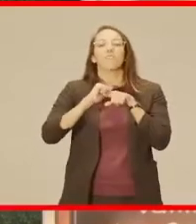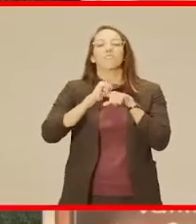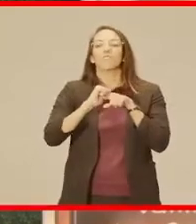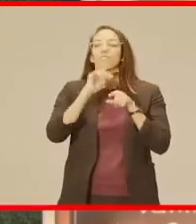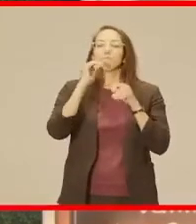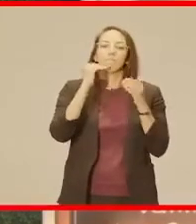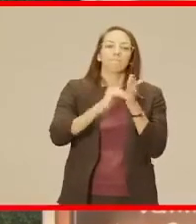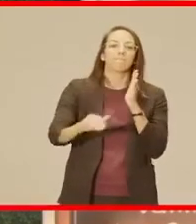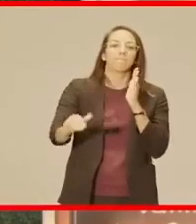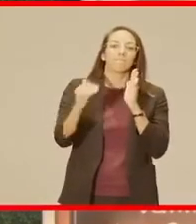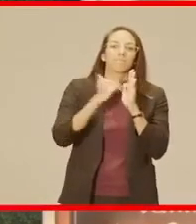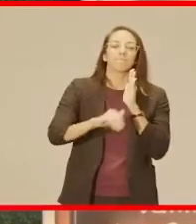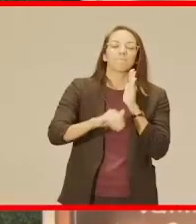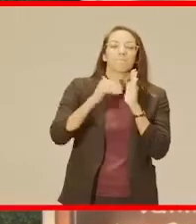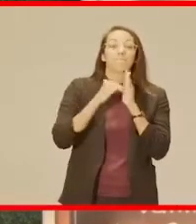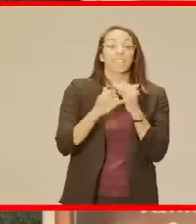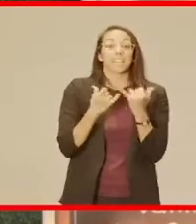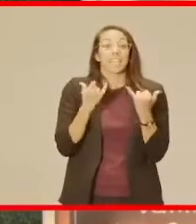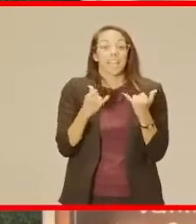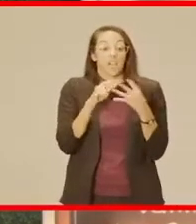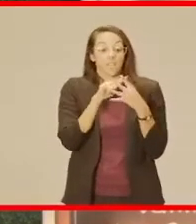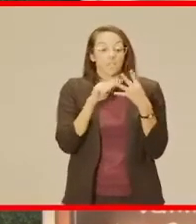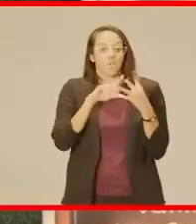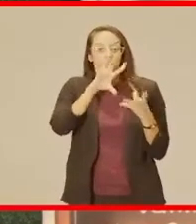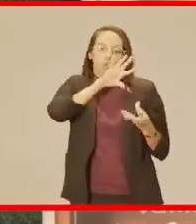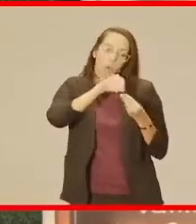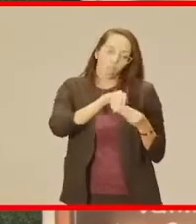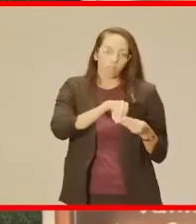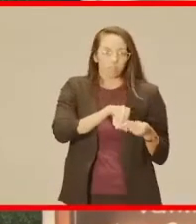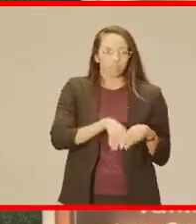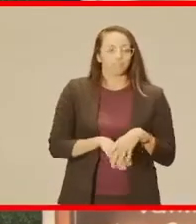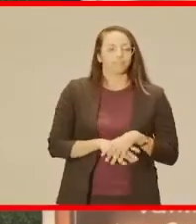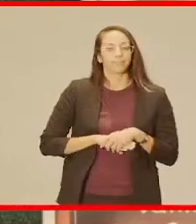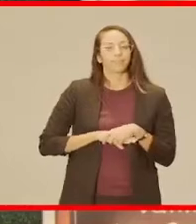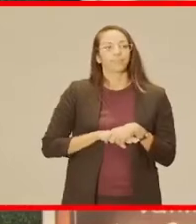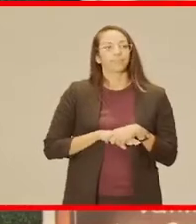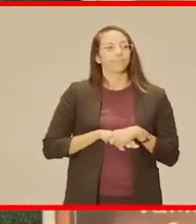Now she could, by this case, bend 4 elements.